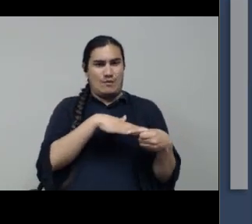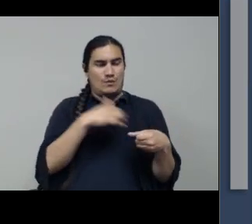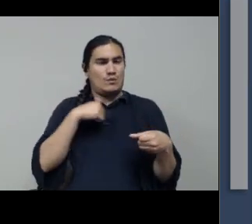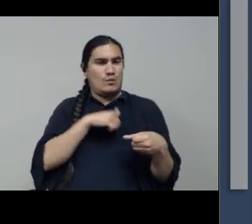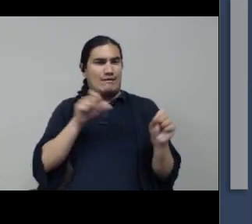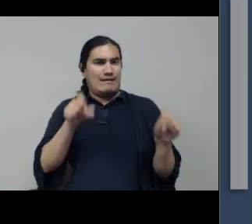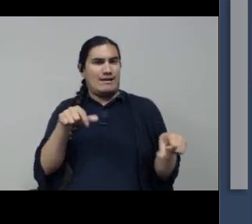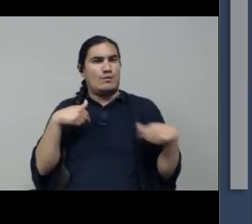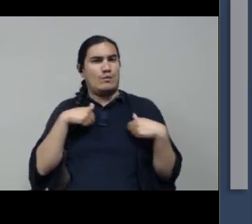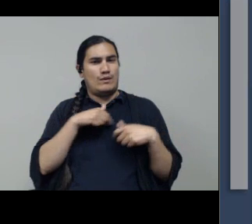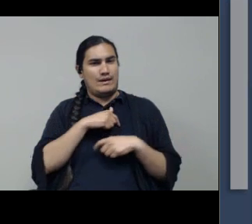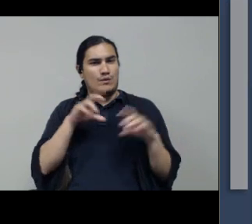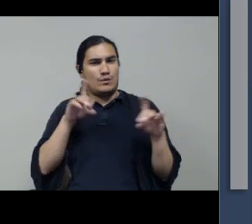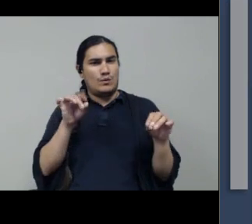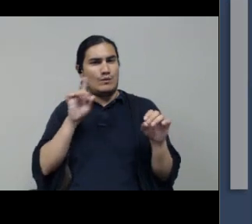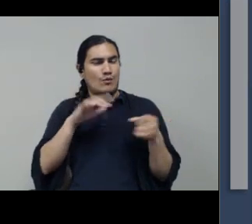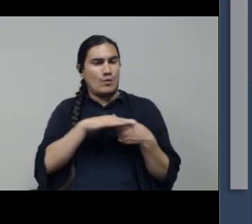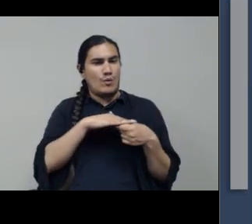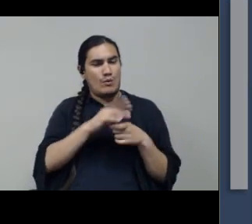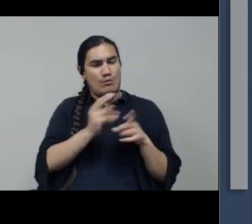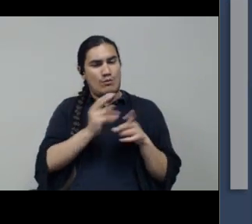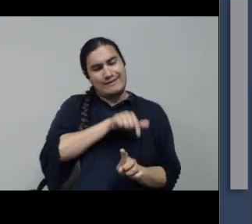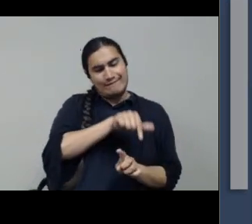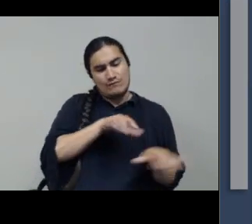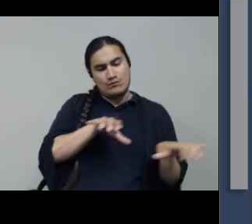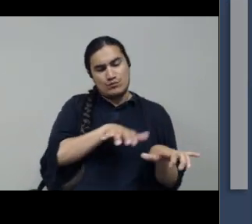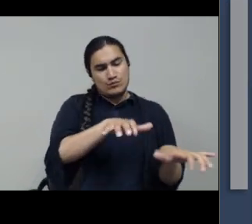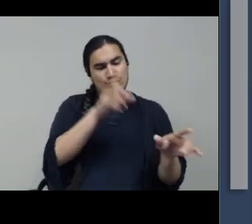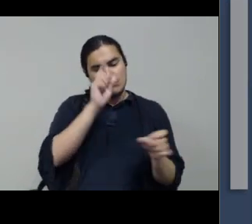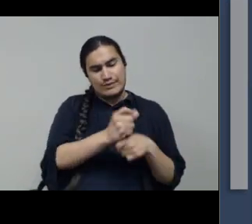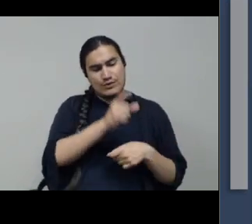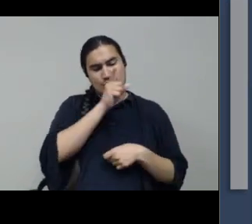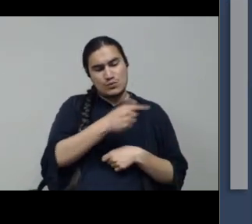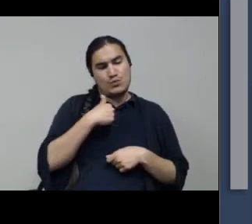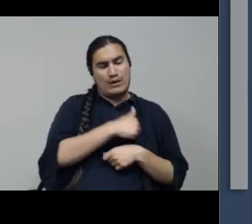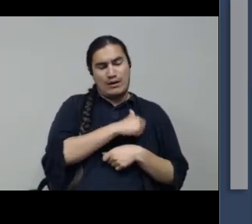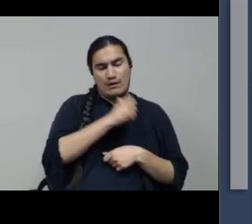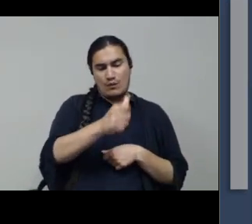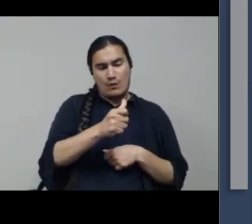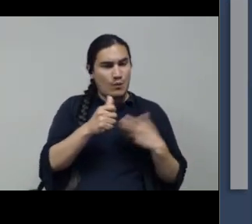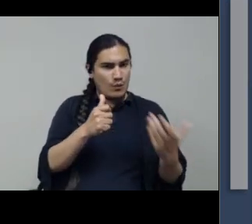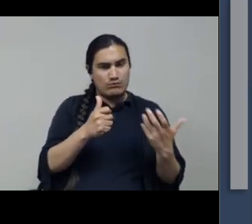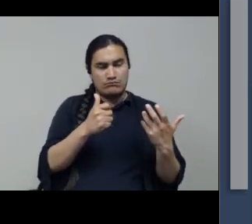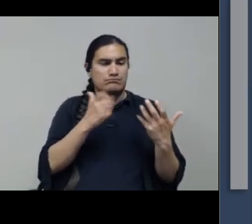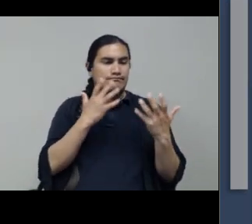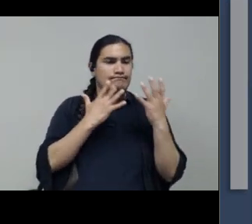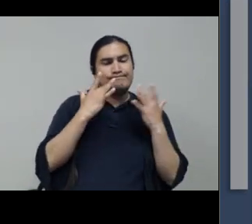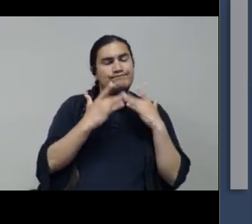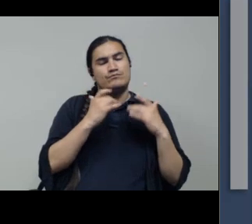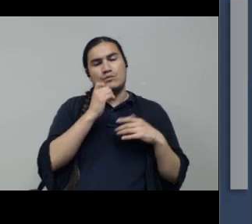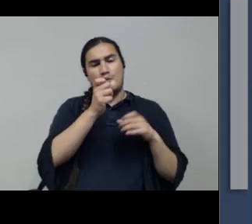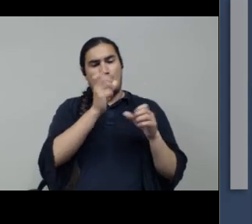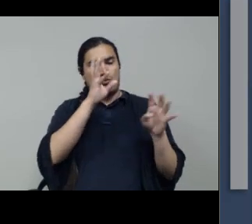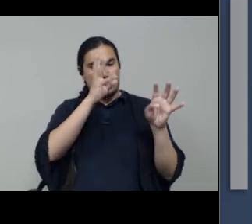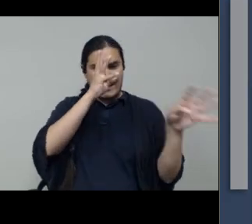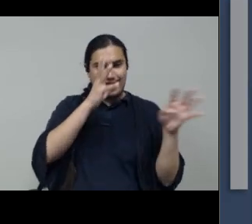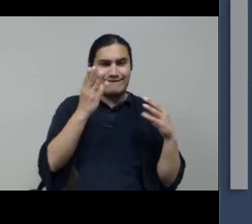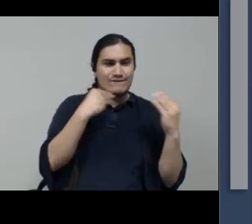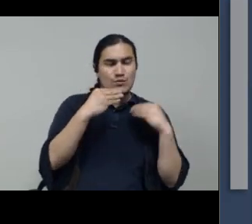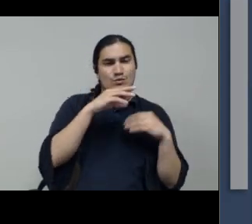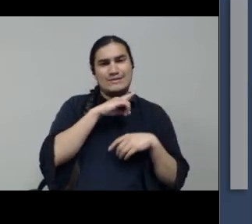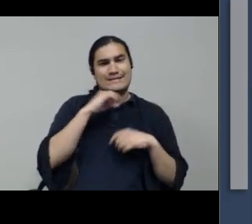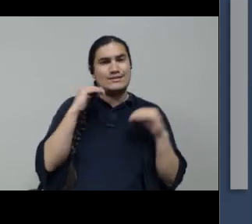do from a localized perspective to ensure that we continue not to create these food deserts? We're in a